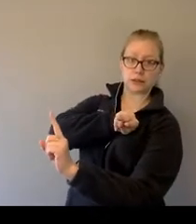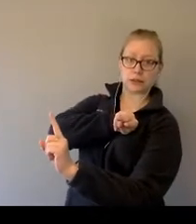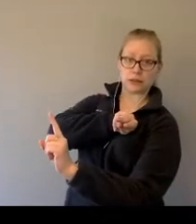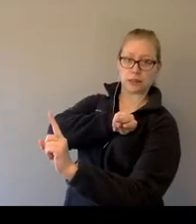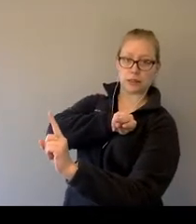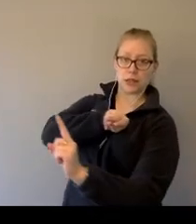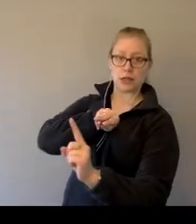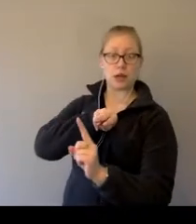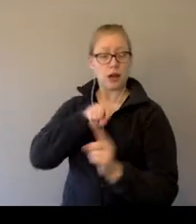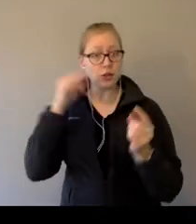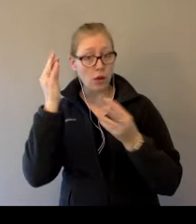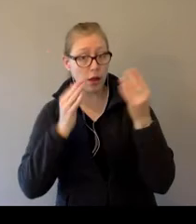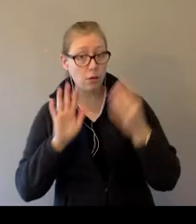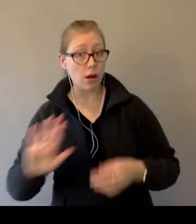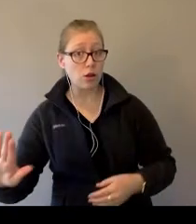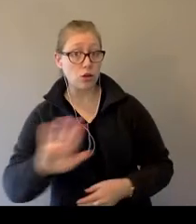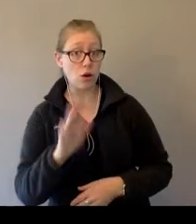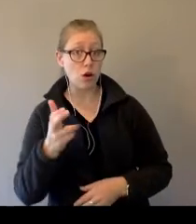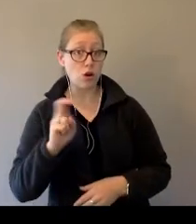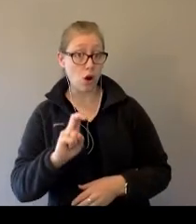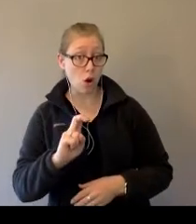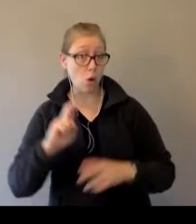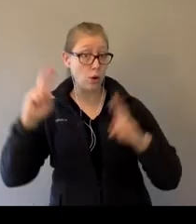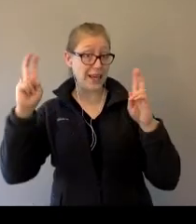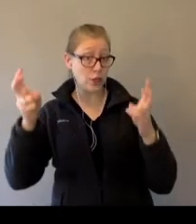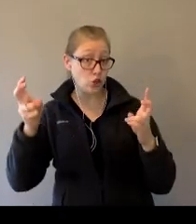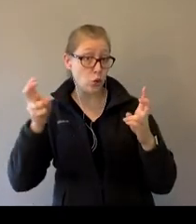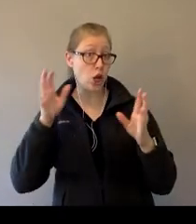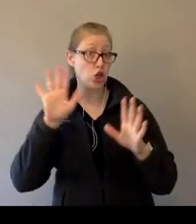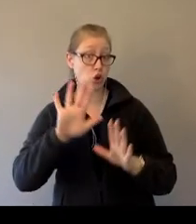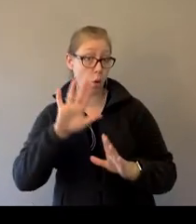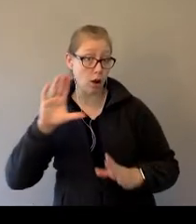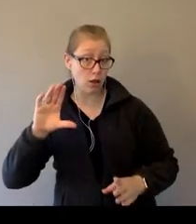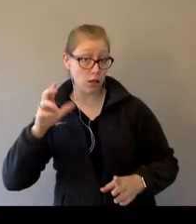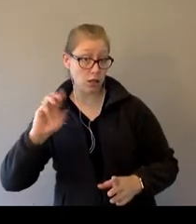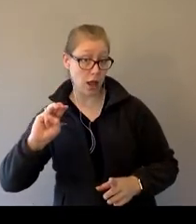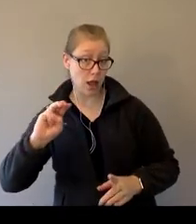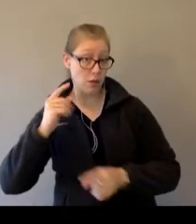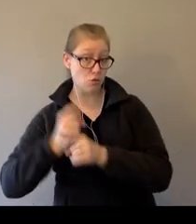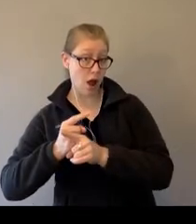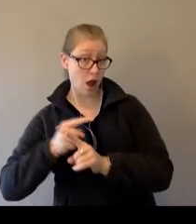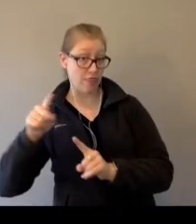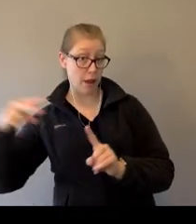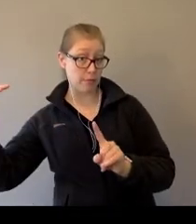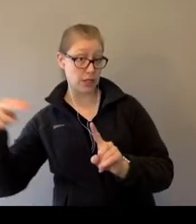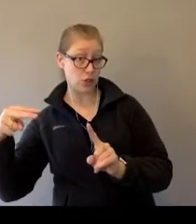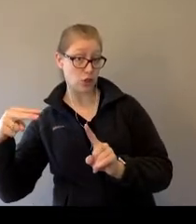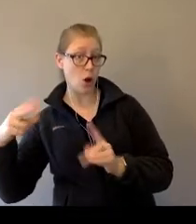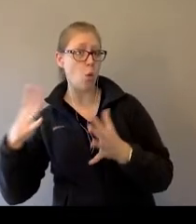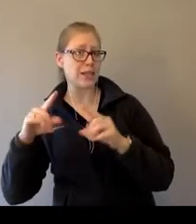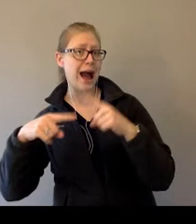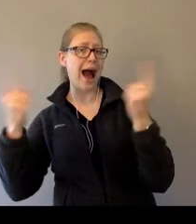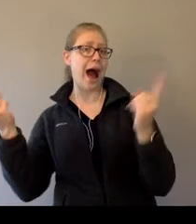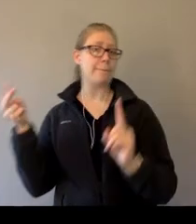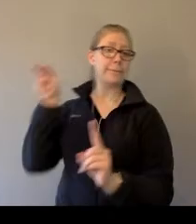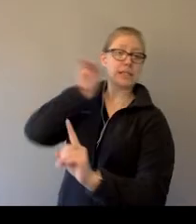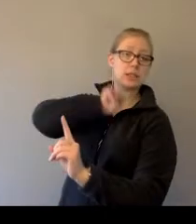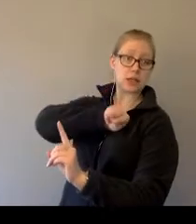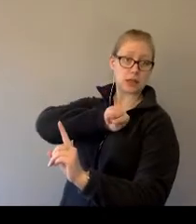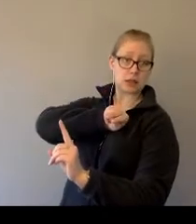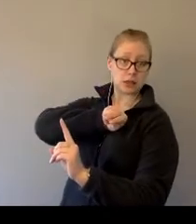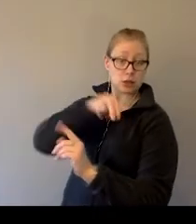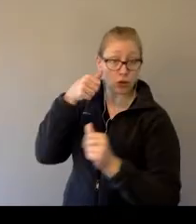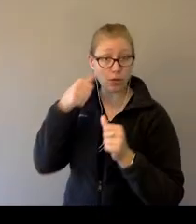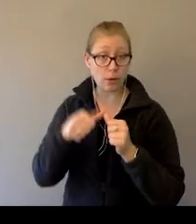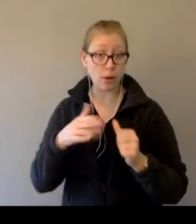issue right now, your stance, your claim. What is the opposite of your claim? So if you can recall, my claim